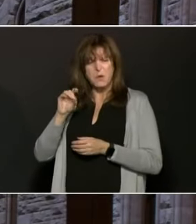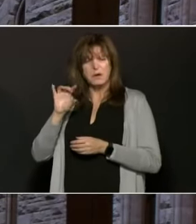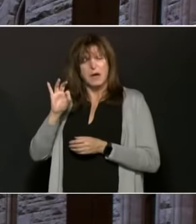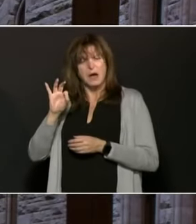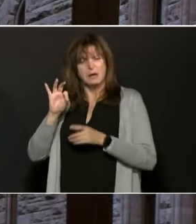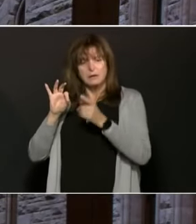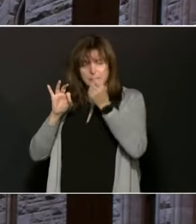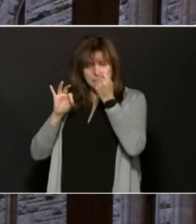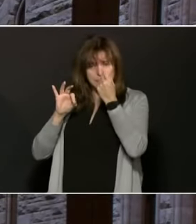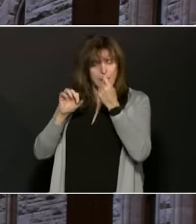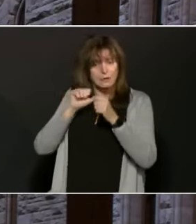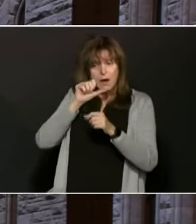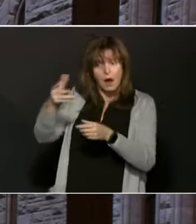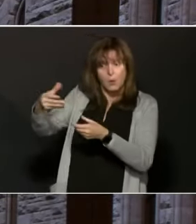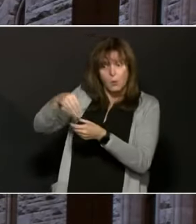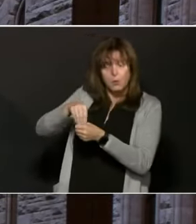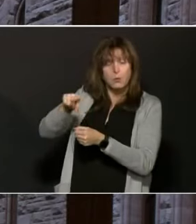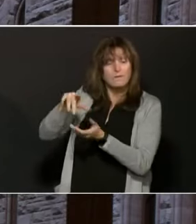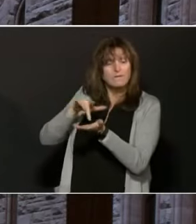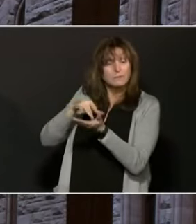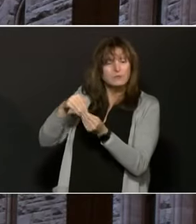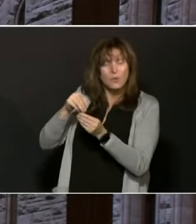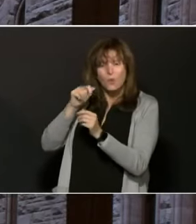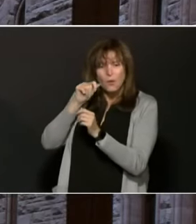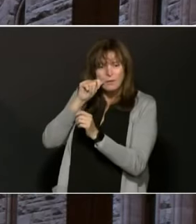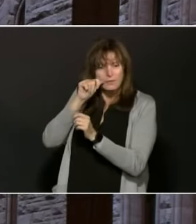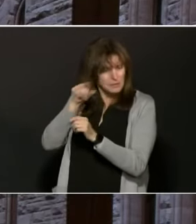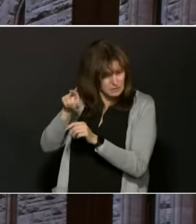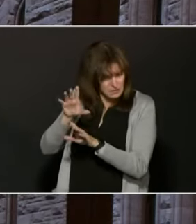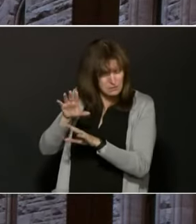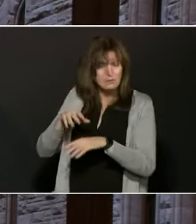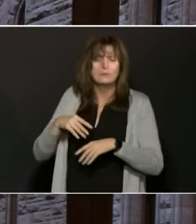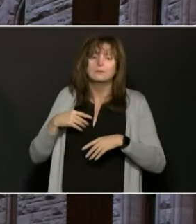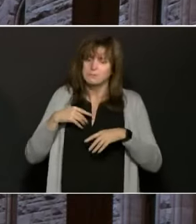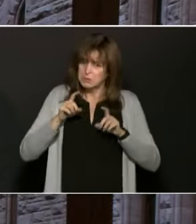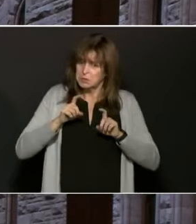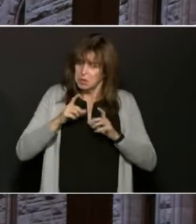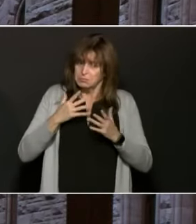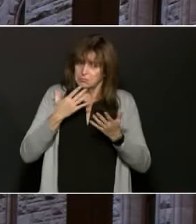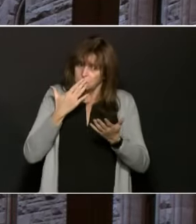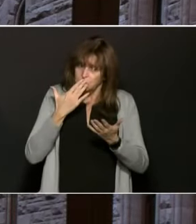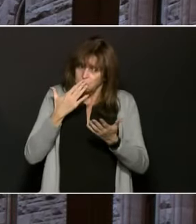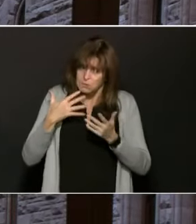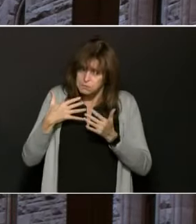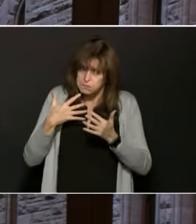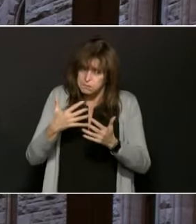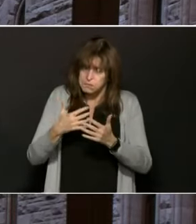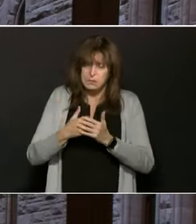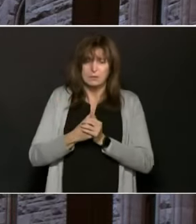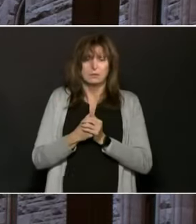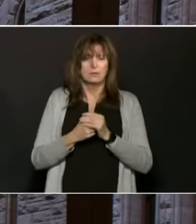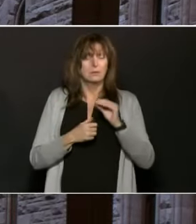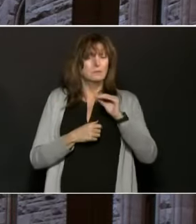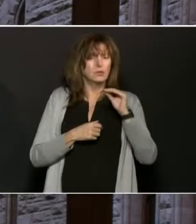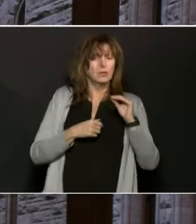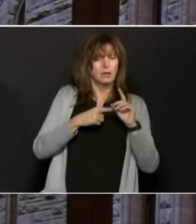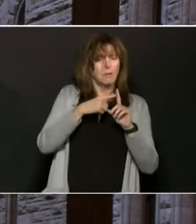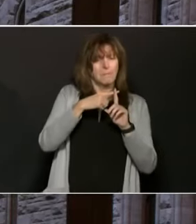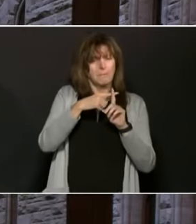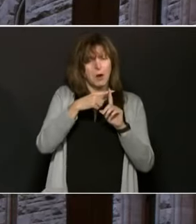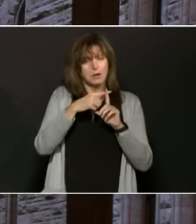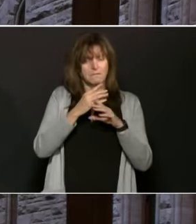of testing getting done. And the percent positivity, while going up and down, has been moving between, I would say,